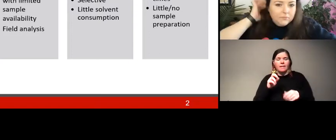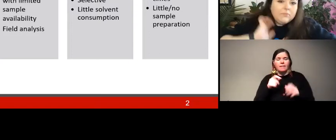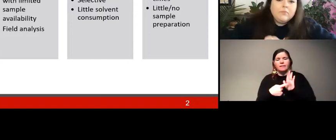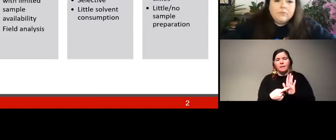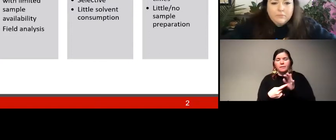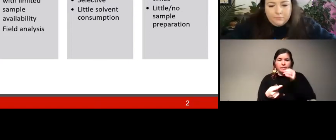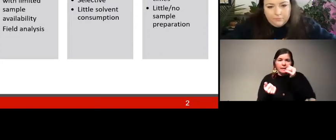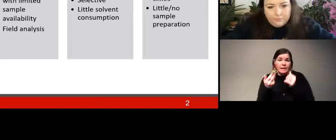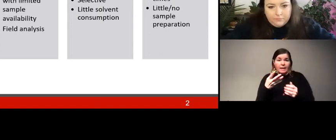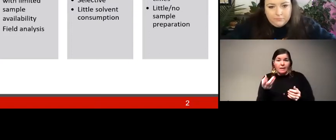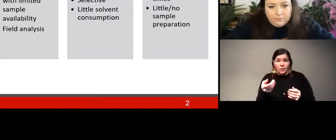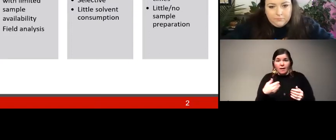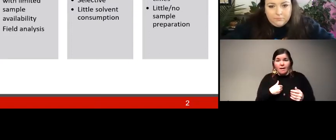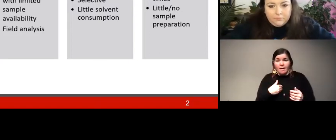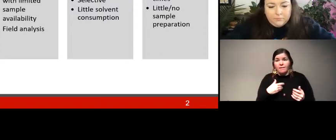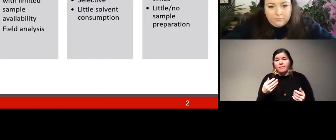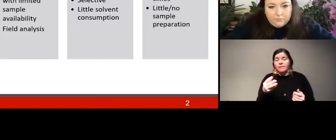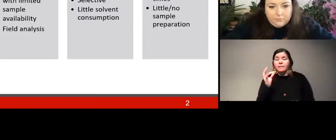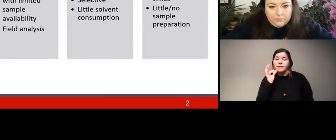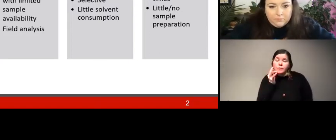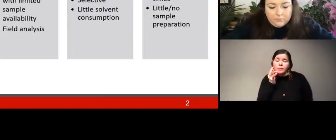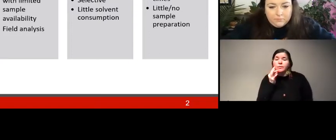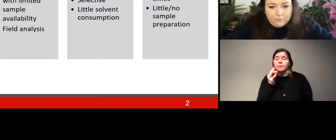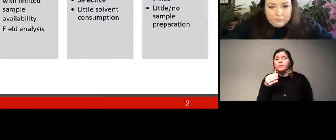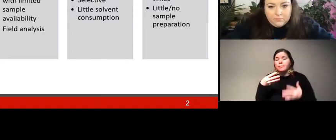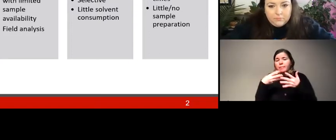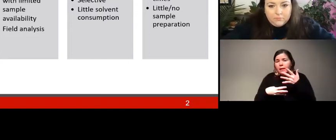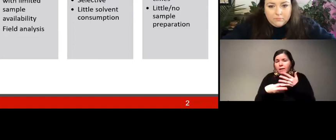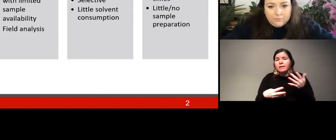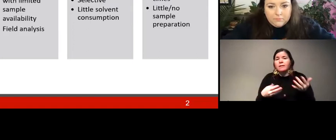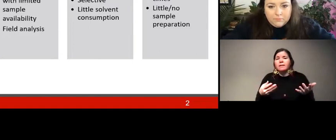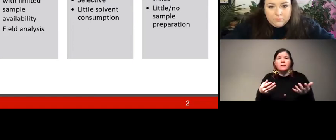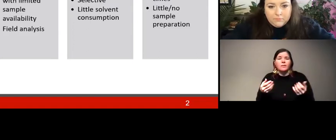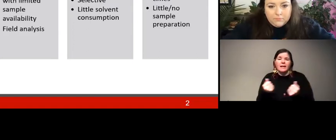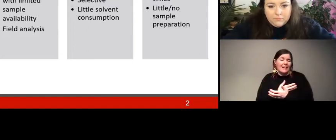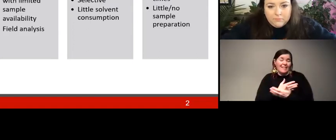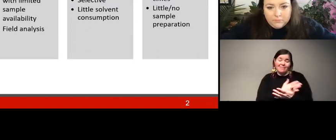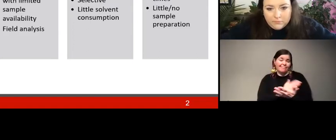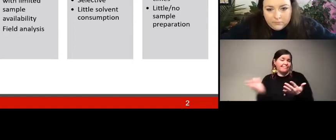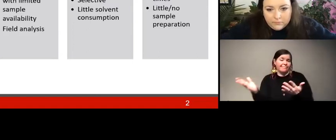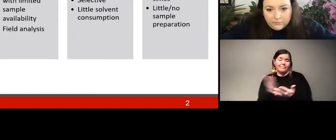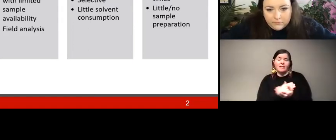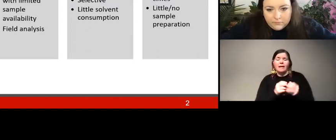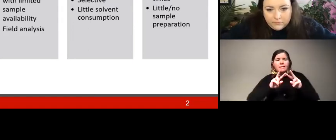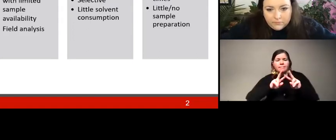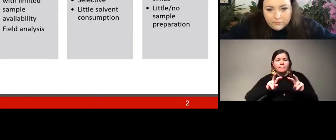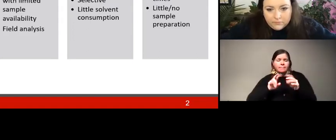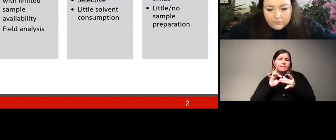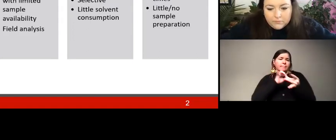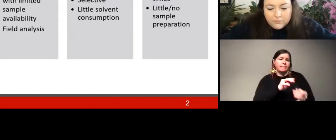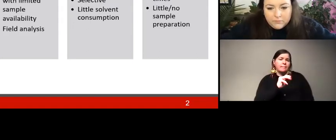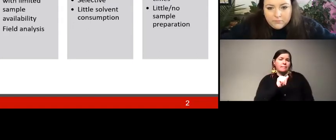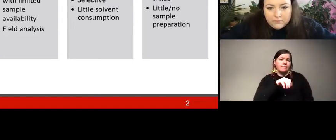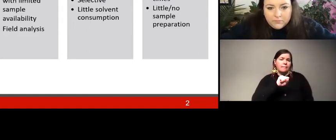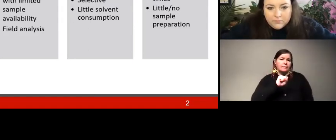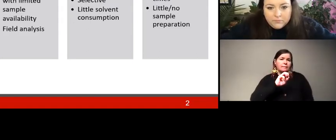sample that you have, like a piece of fruit, a blood sample, anything in between, you can analyze with Mass Spec. It